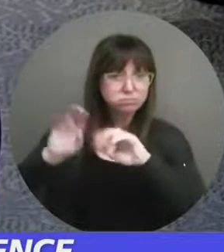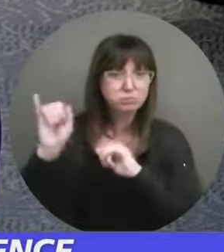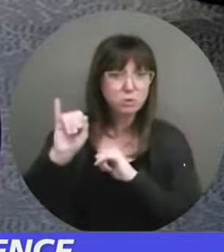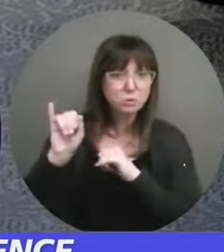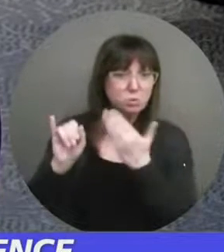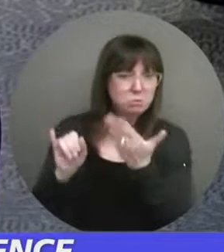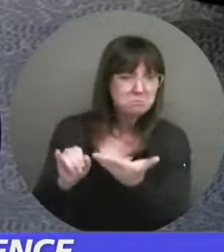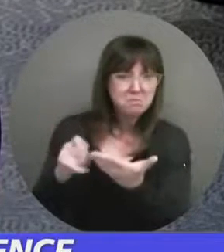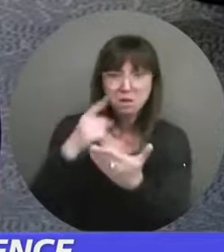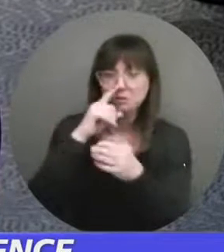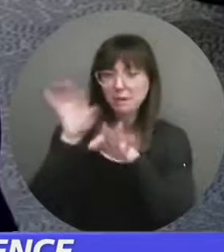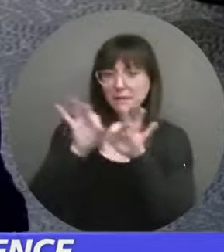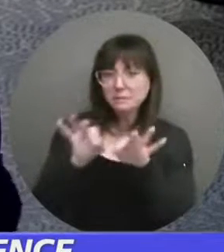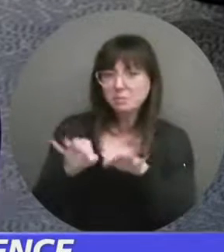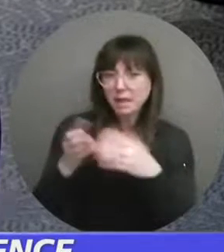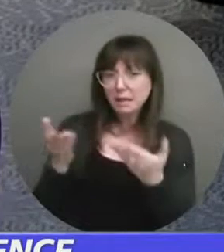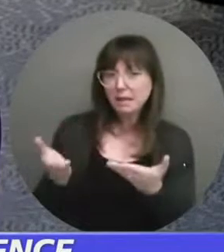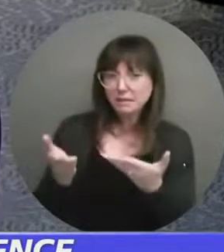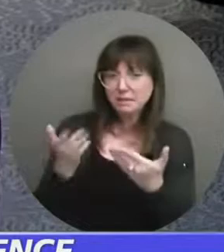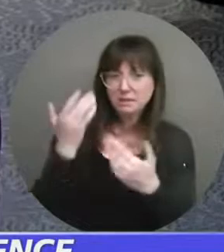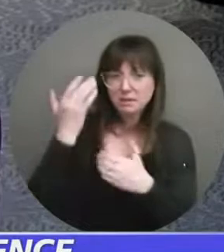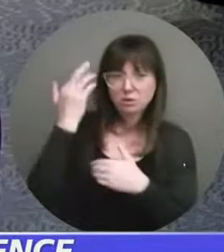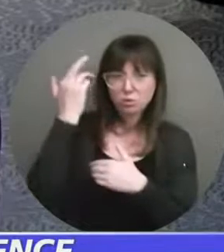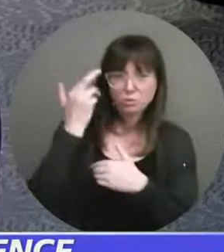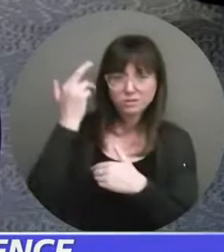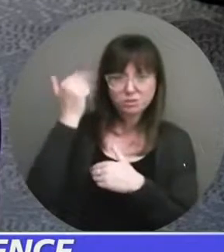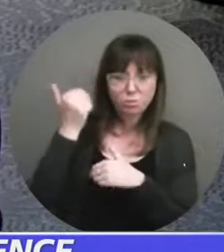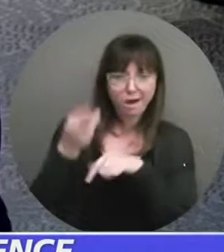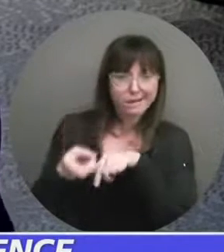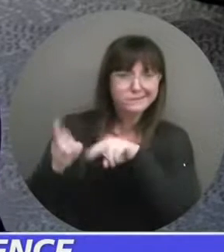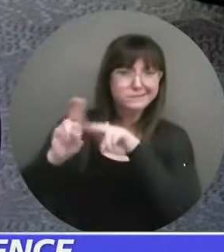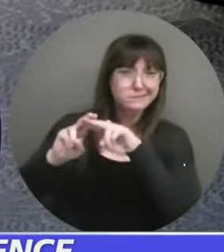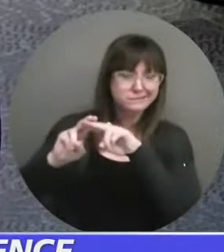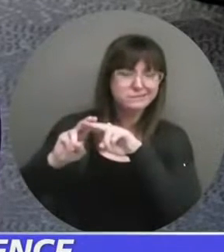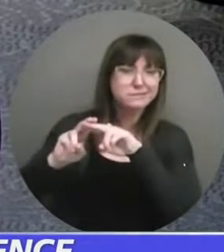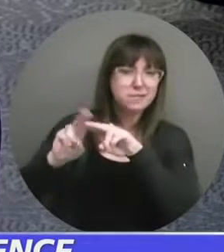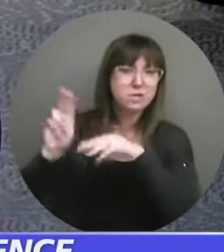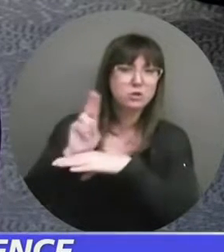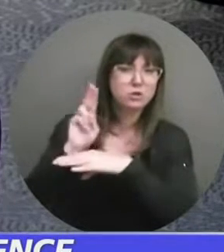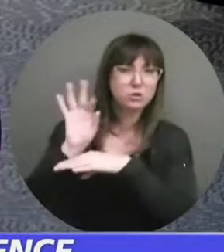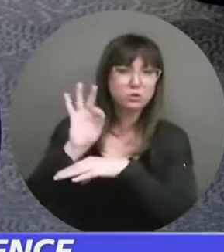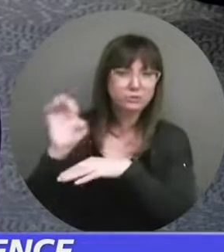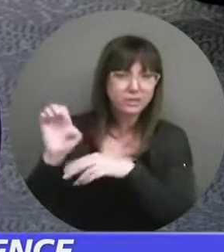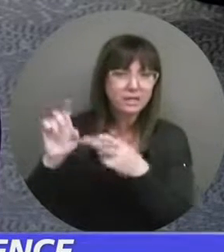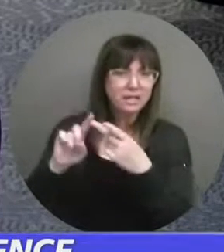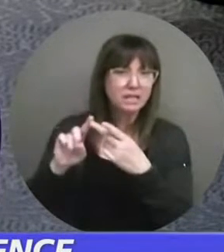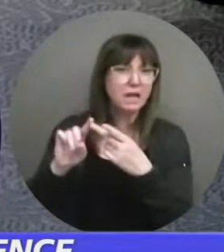explain a little bit about the philosophy going into creating the user fees and what the challenges are there.